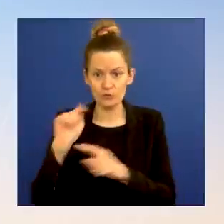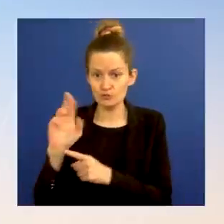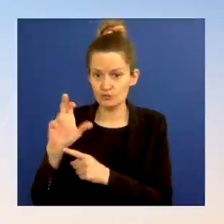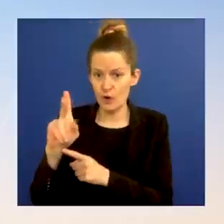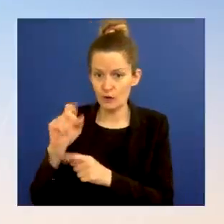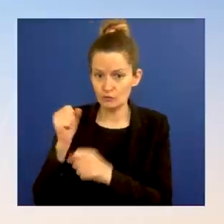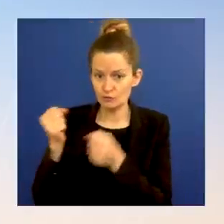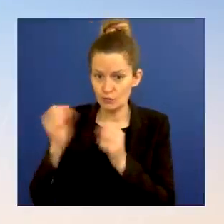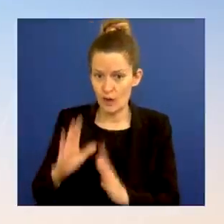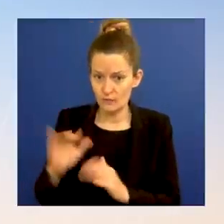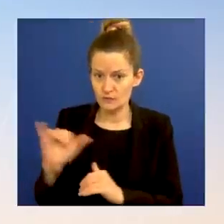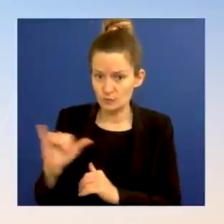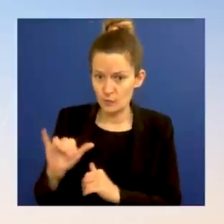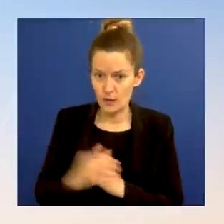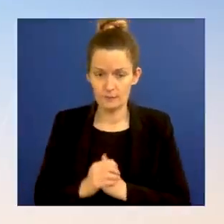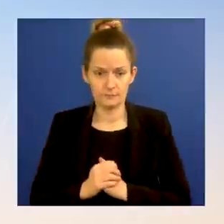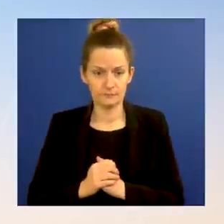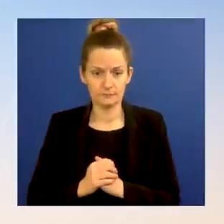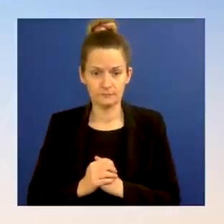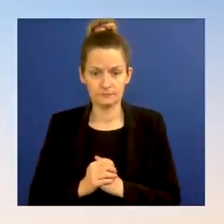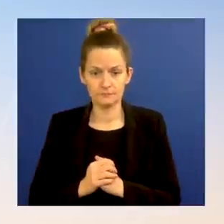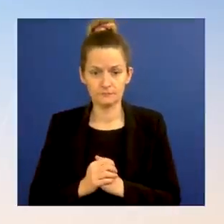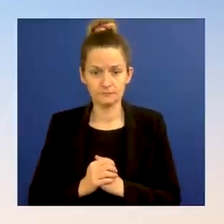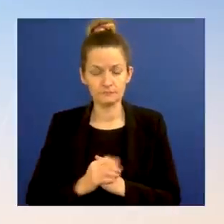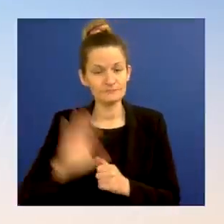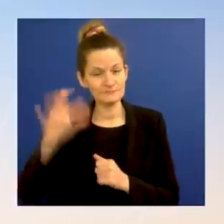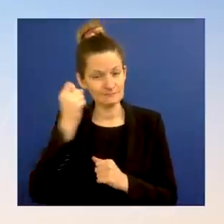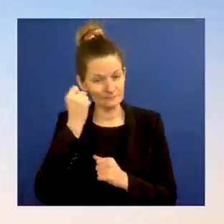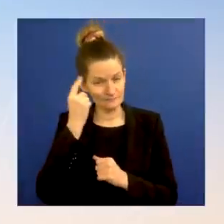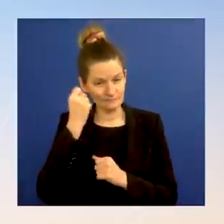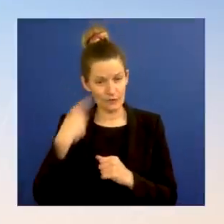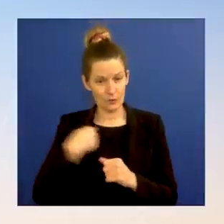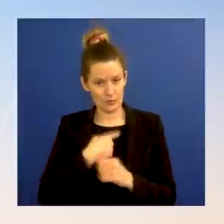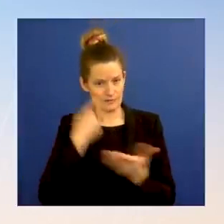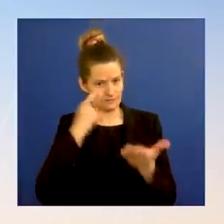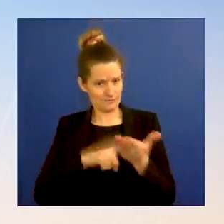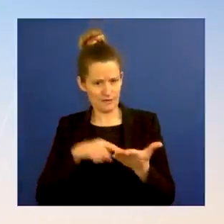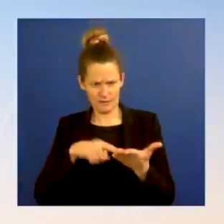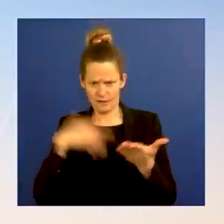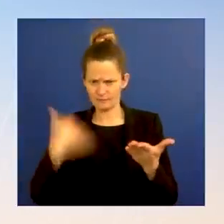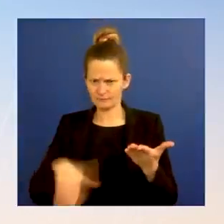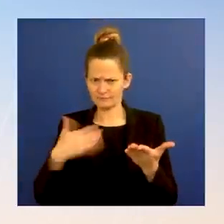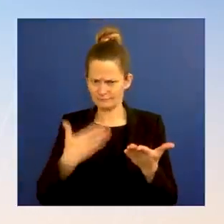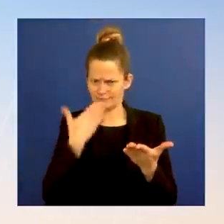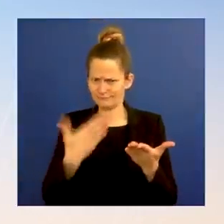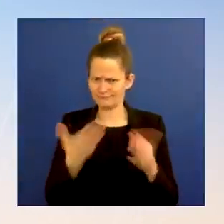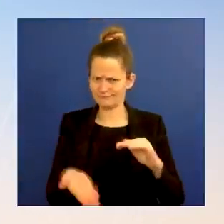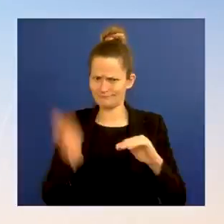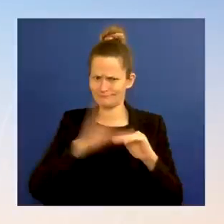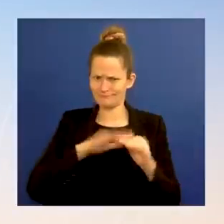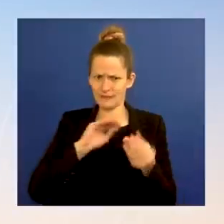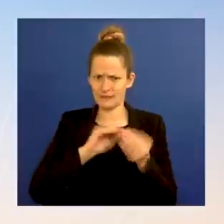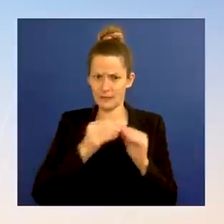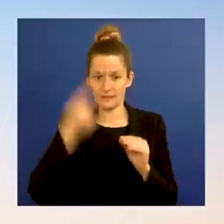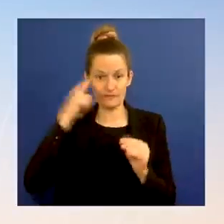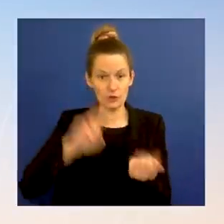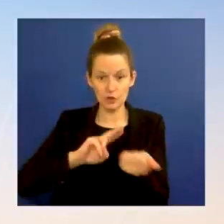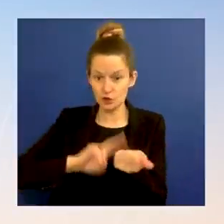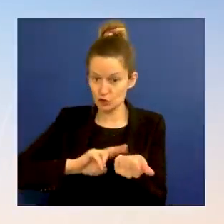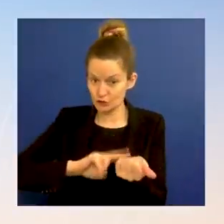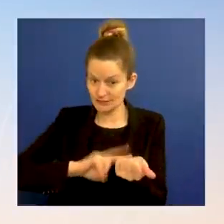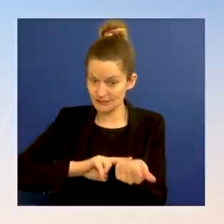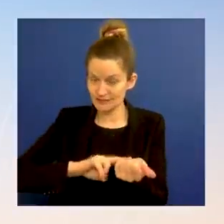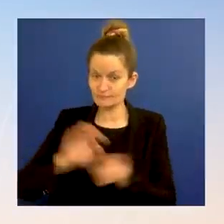in terms of its recovery, we saw meaningful increases in nursing and residential care, child care, and state and local government, which is